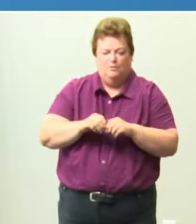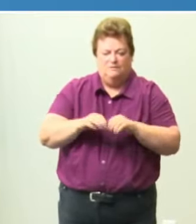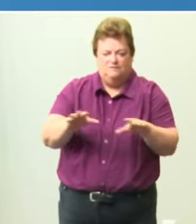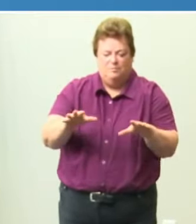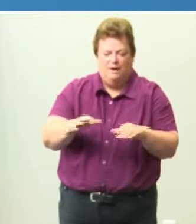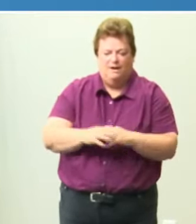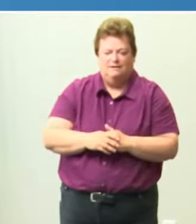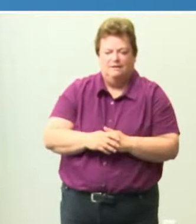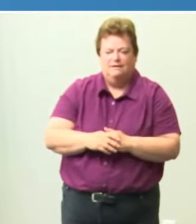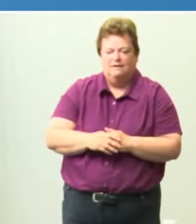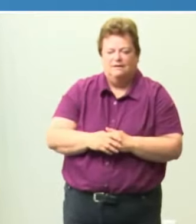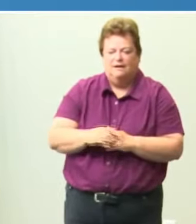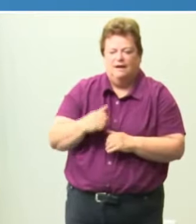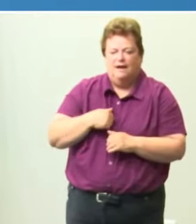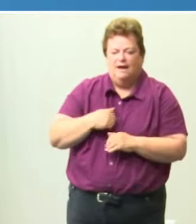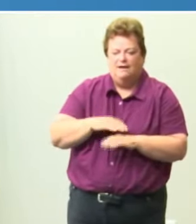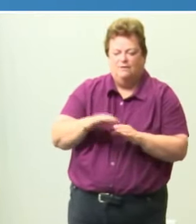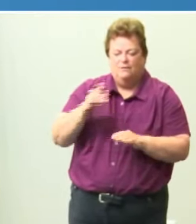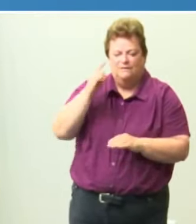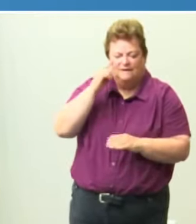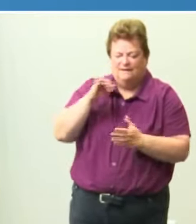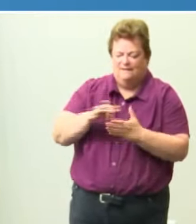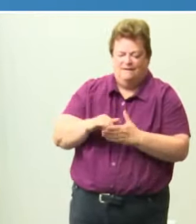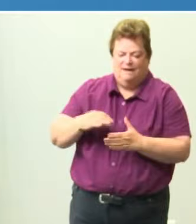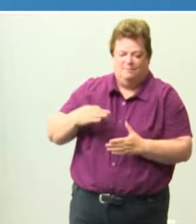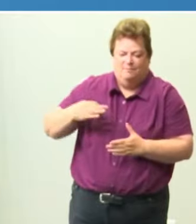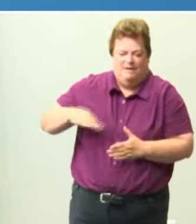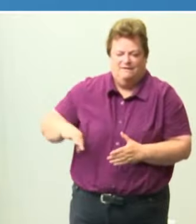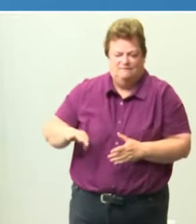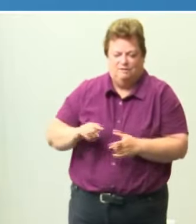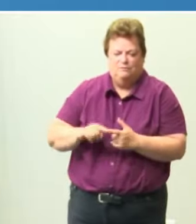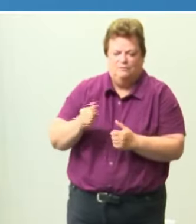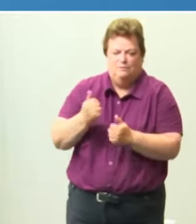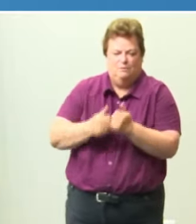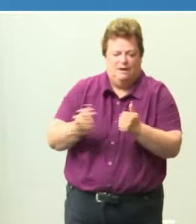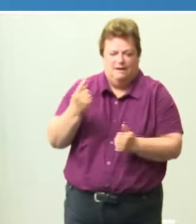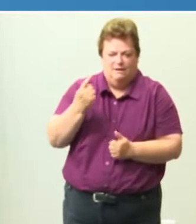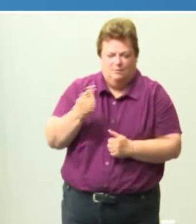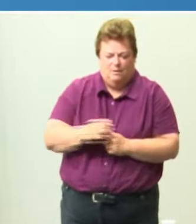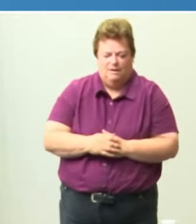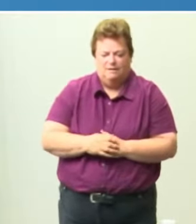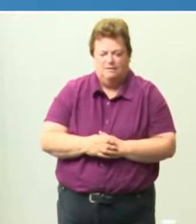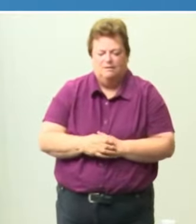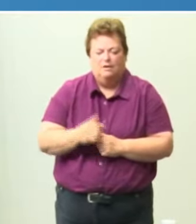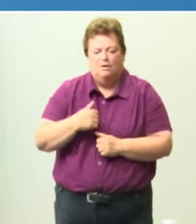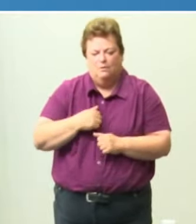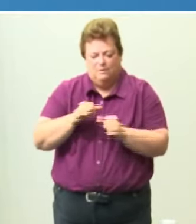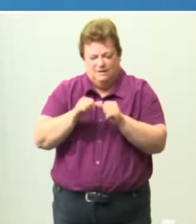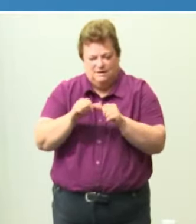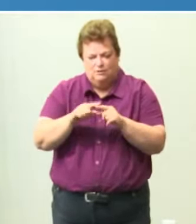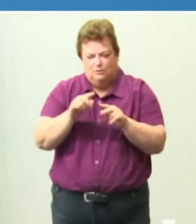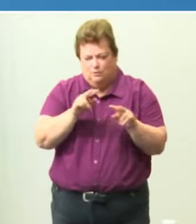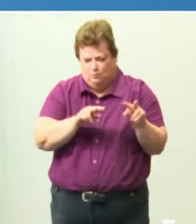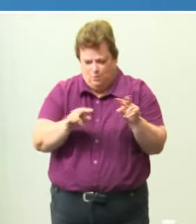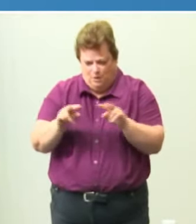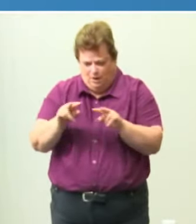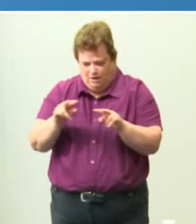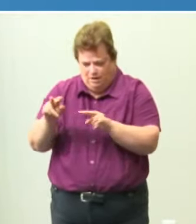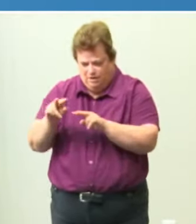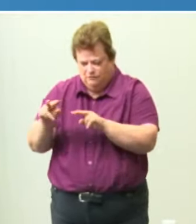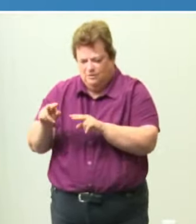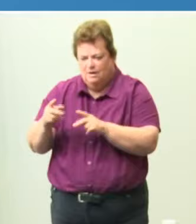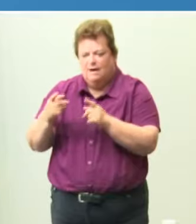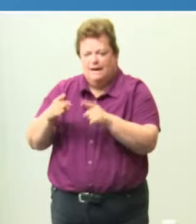disease. I don't think that's really beneficial to anyone. We'll continue to watch what's going on with